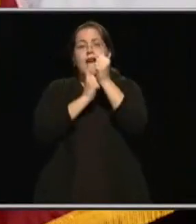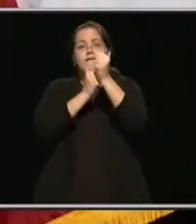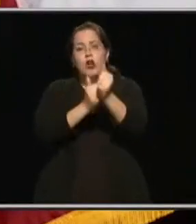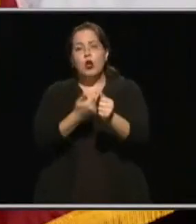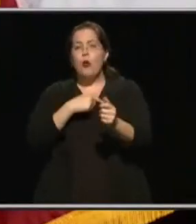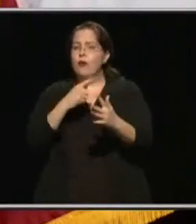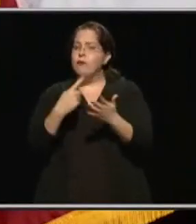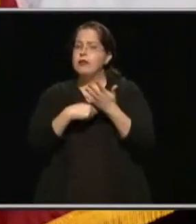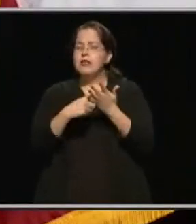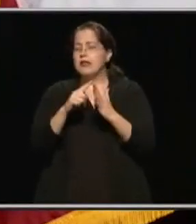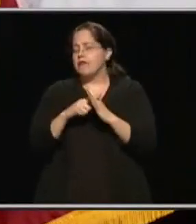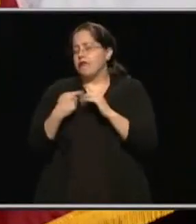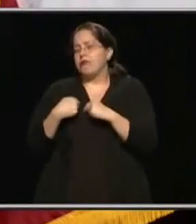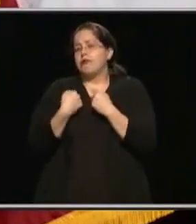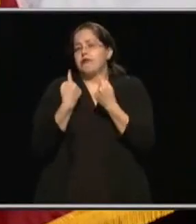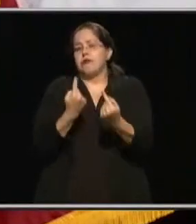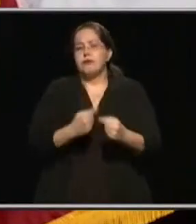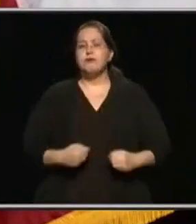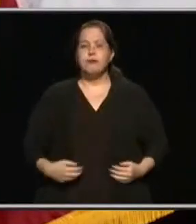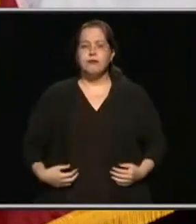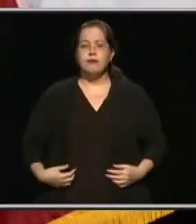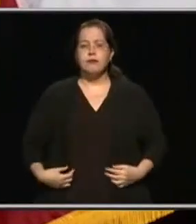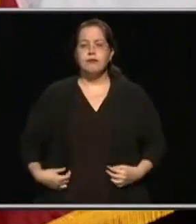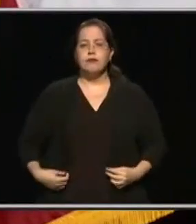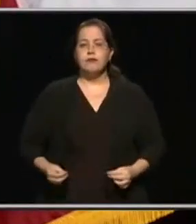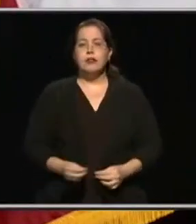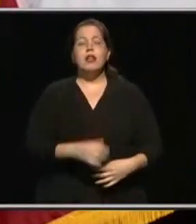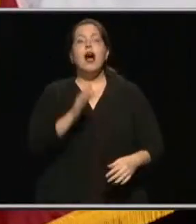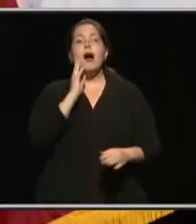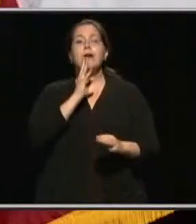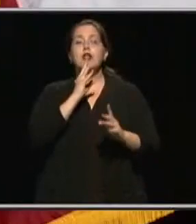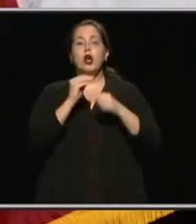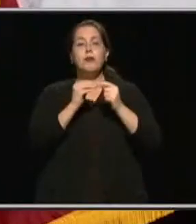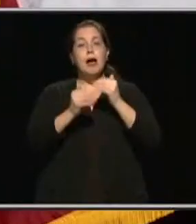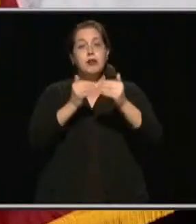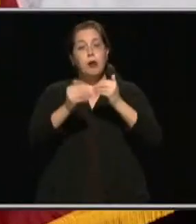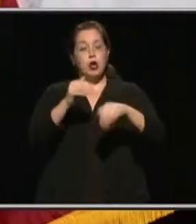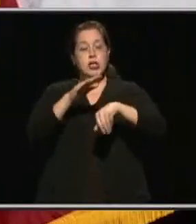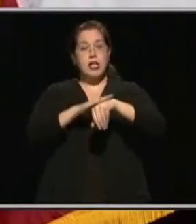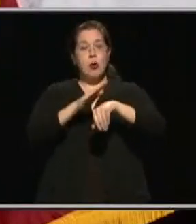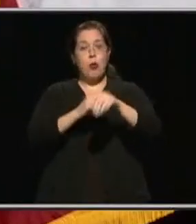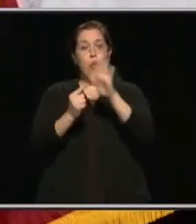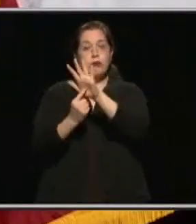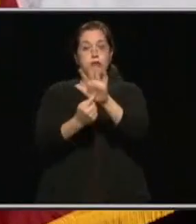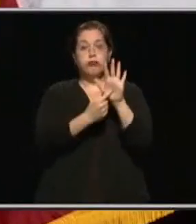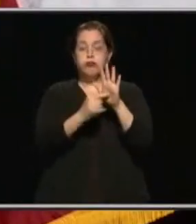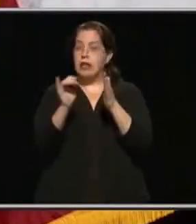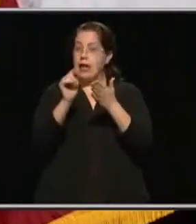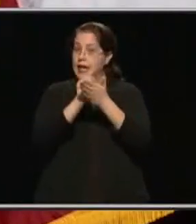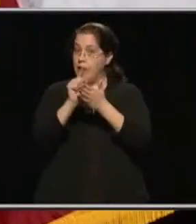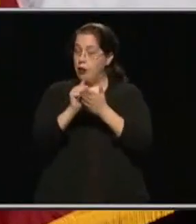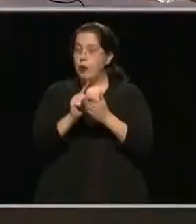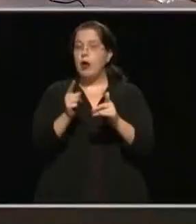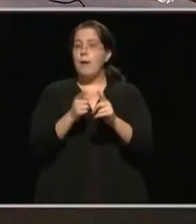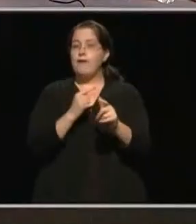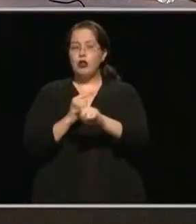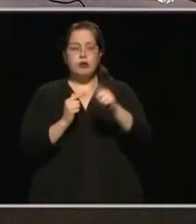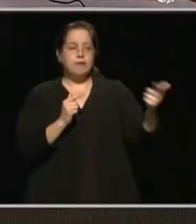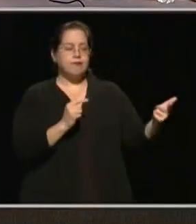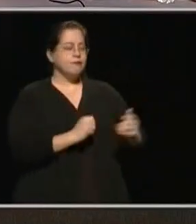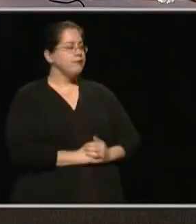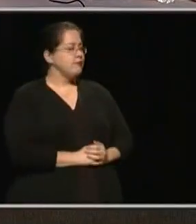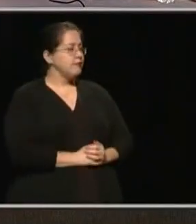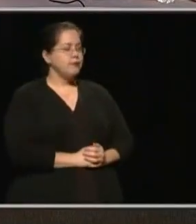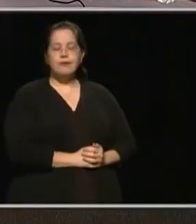very start and the guidance from our public health professionals. I'm going to talk about the progress and warning indicators as we do every week, but first I'm going to toss it to Judge Wolf.